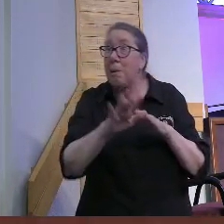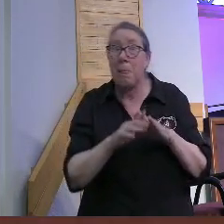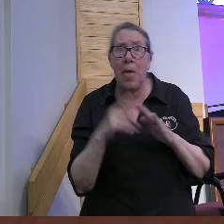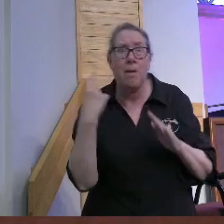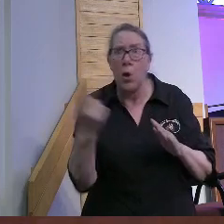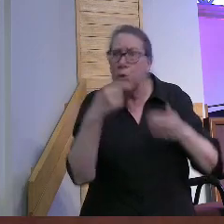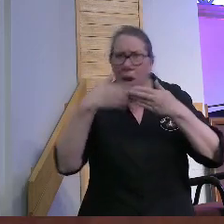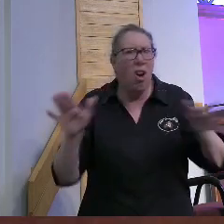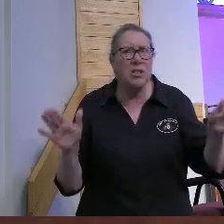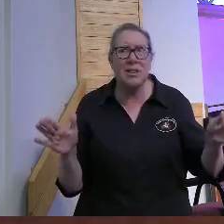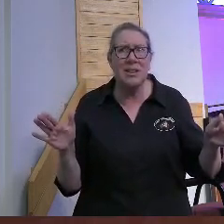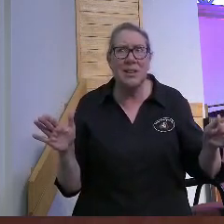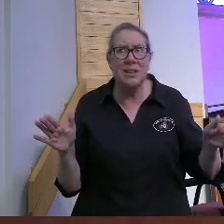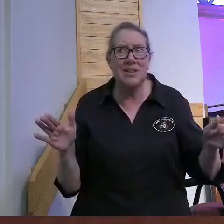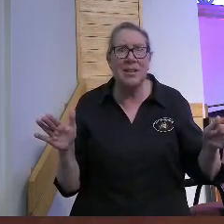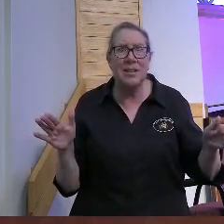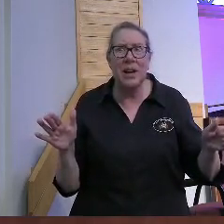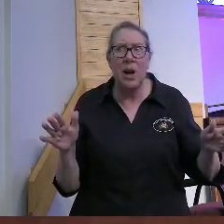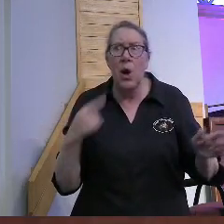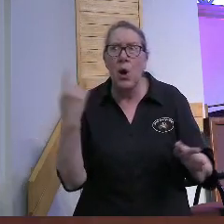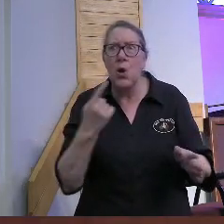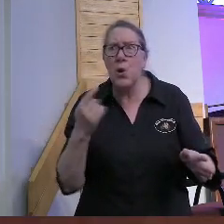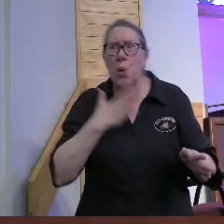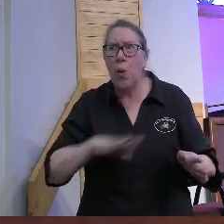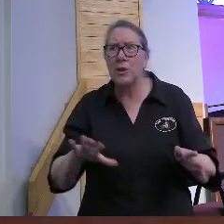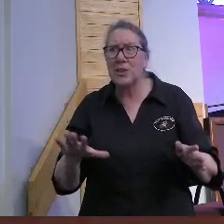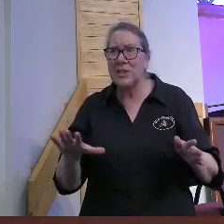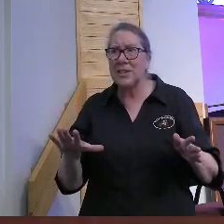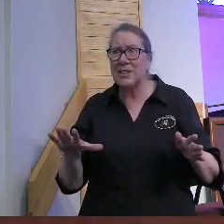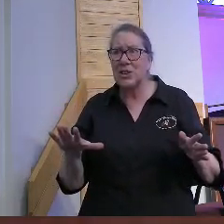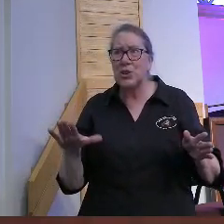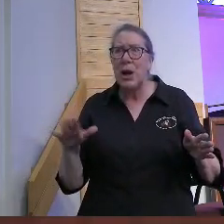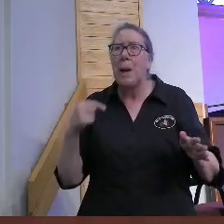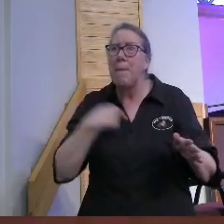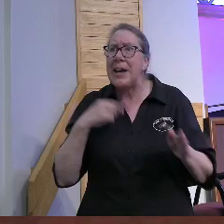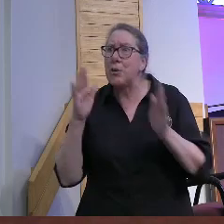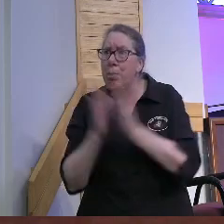Who's lost? Who wants me to pray against the spider in their house?